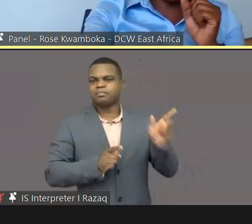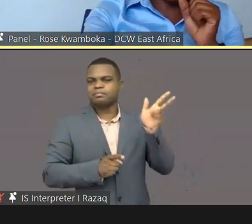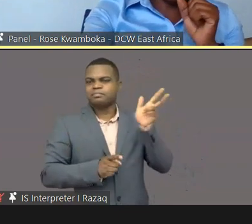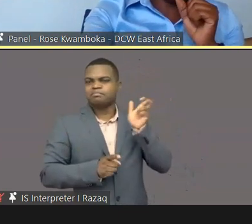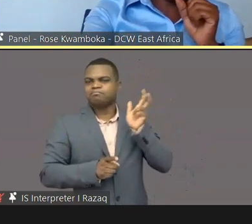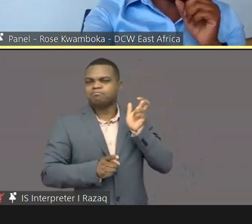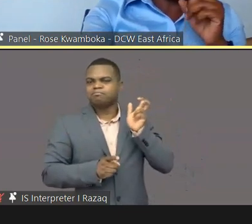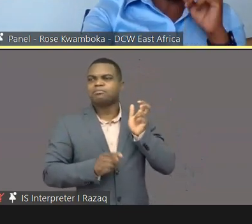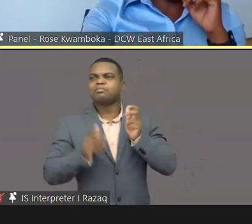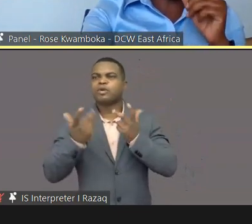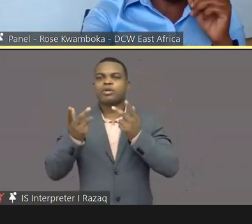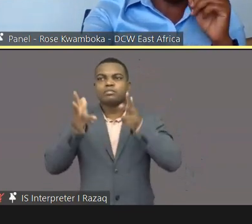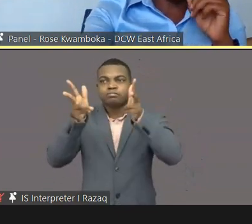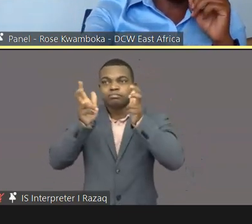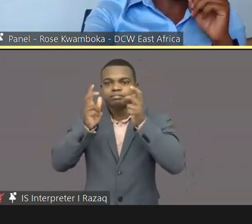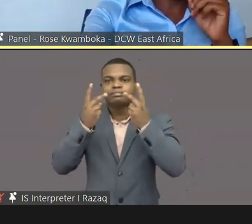5 tips.